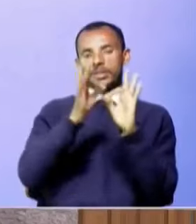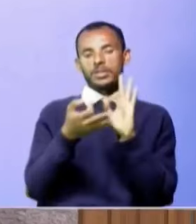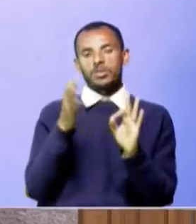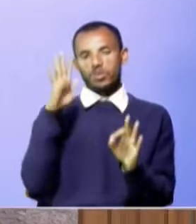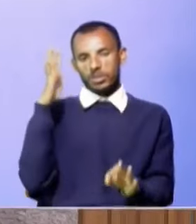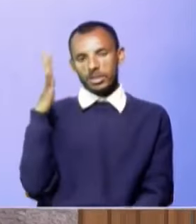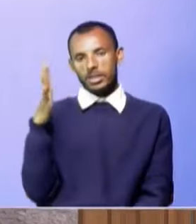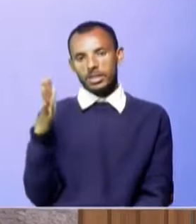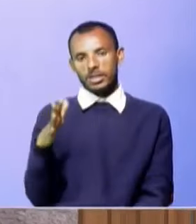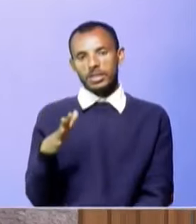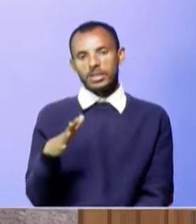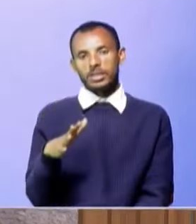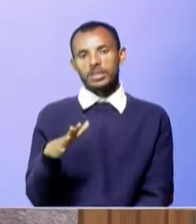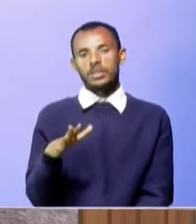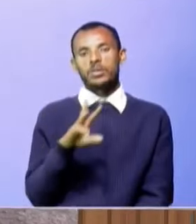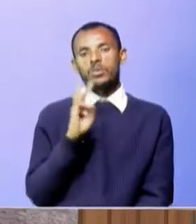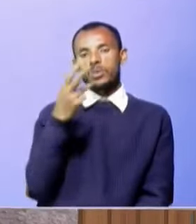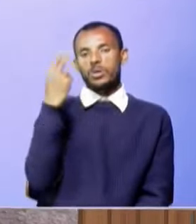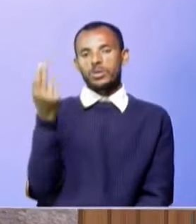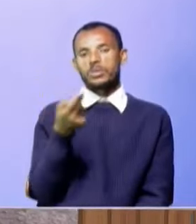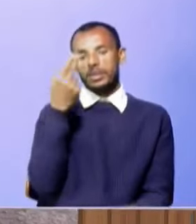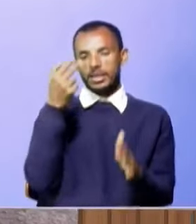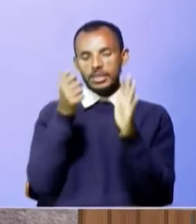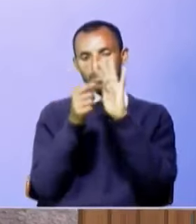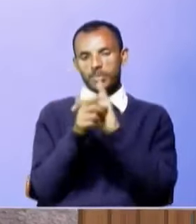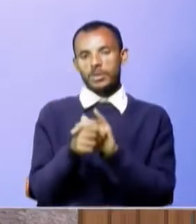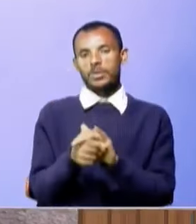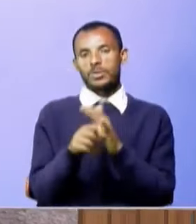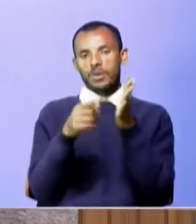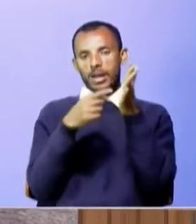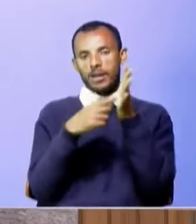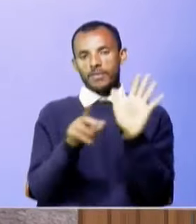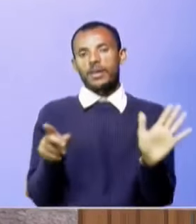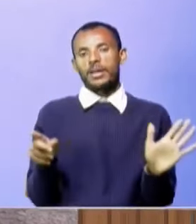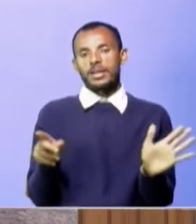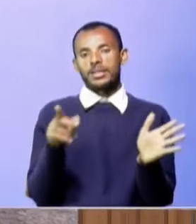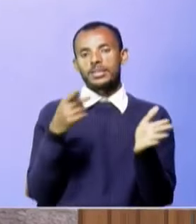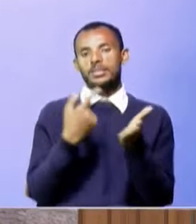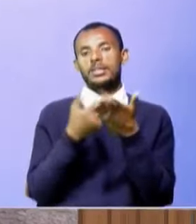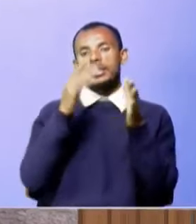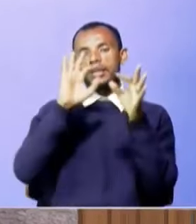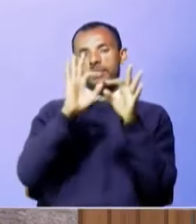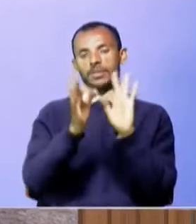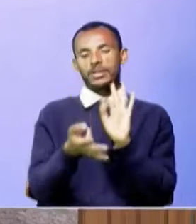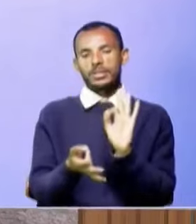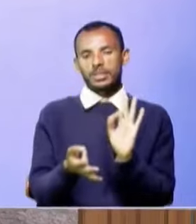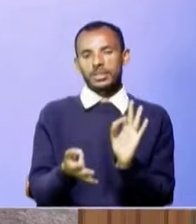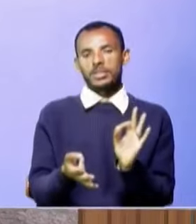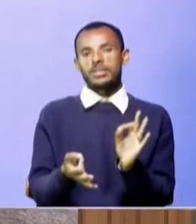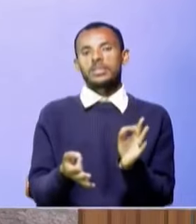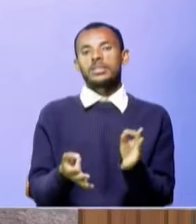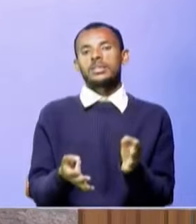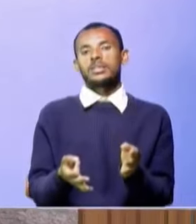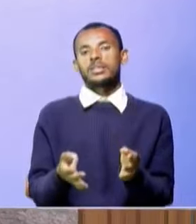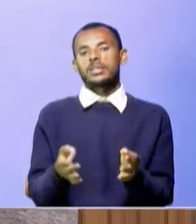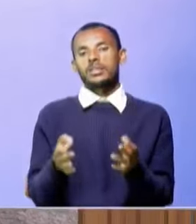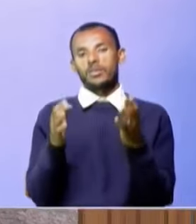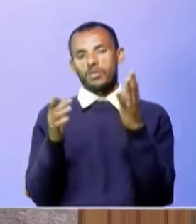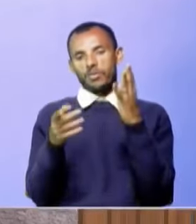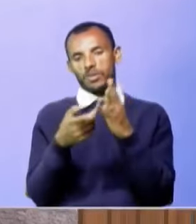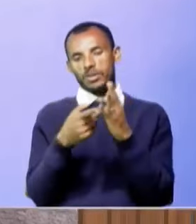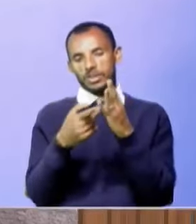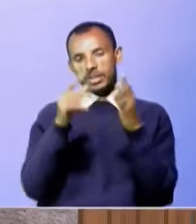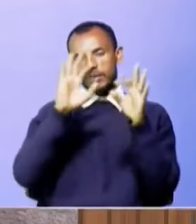like, and we used examples to clarify the definitions. Well, the fourth definition